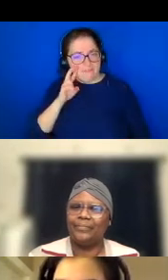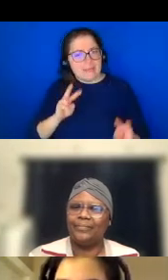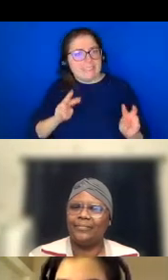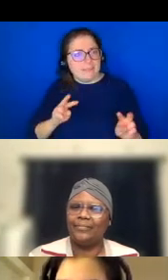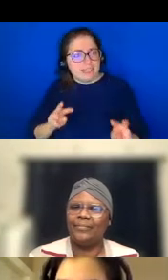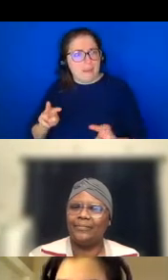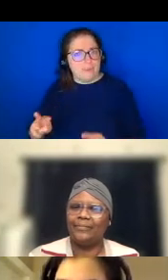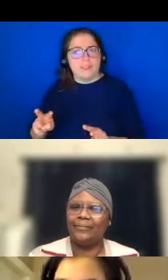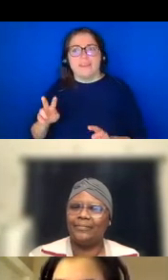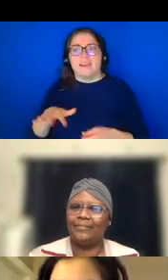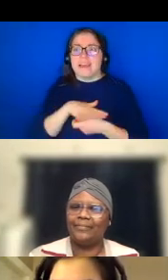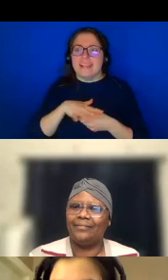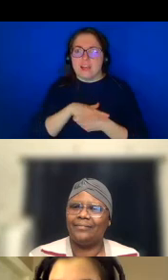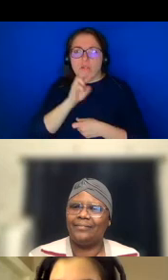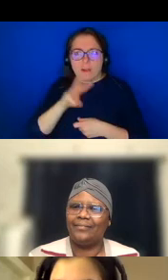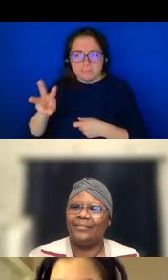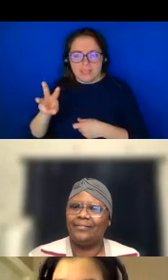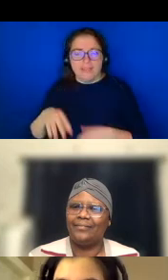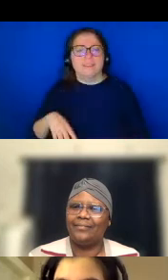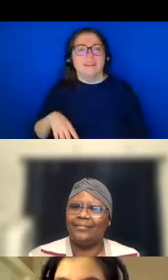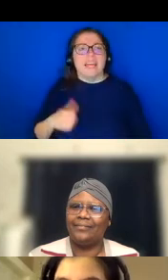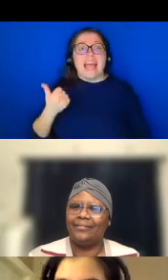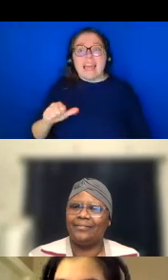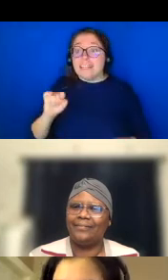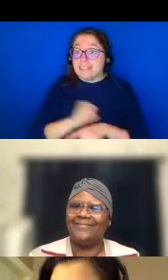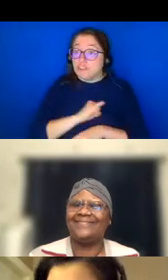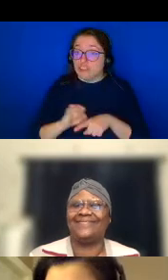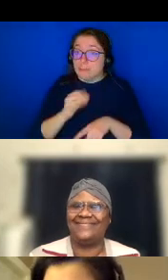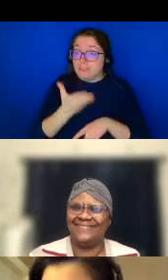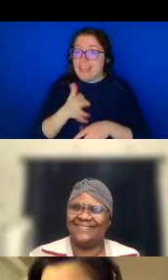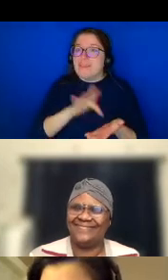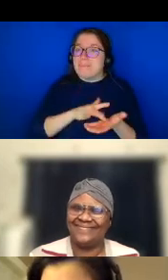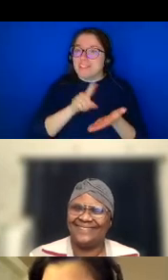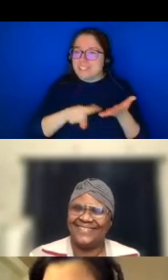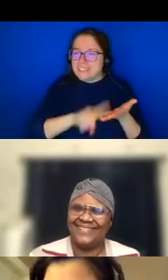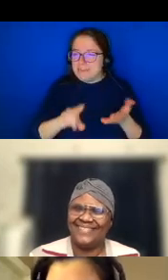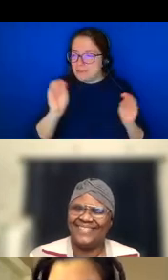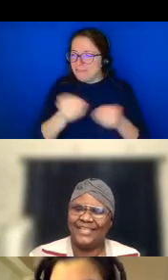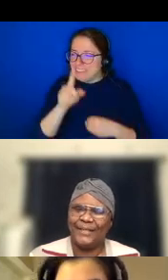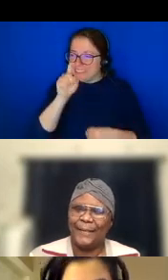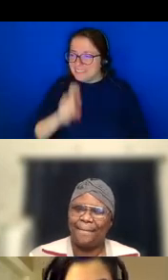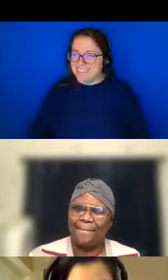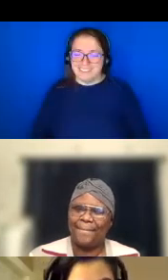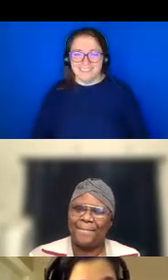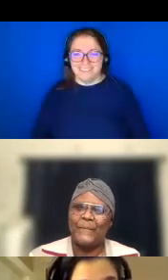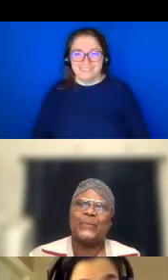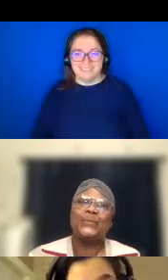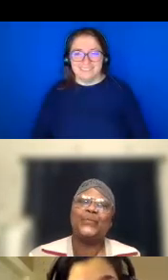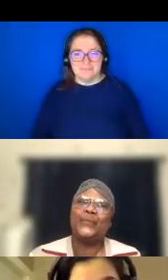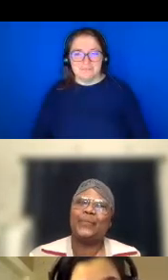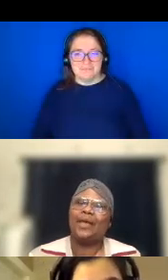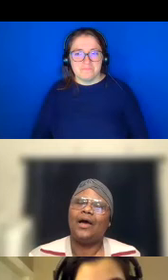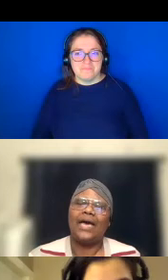the county website. Are there any internships in the medical examiner office being offered this summer